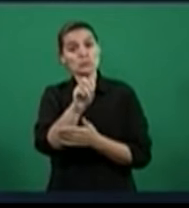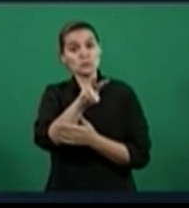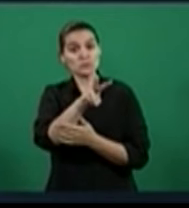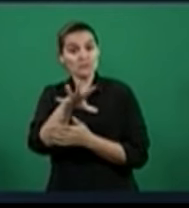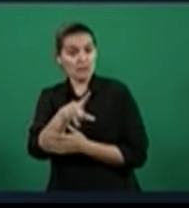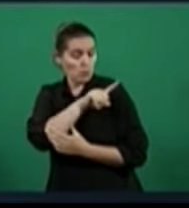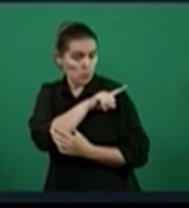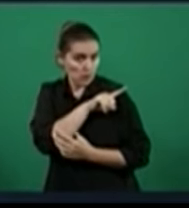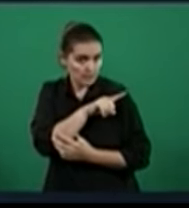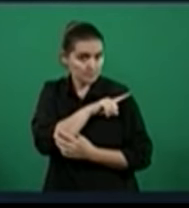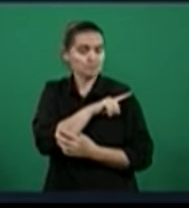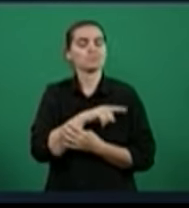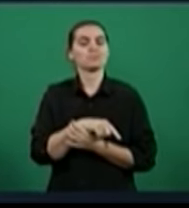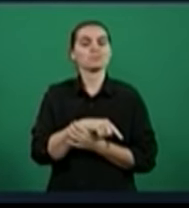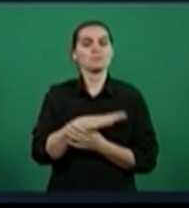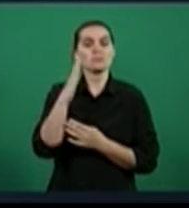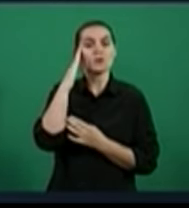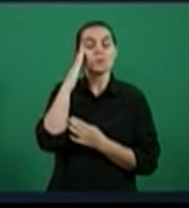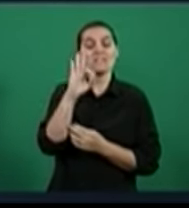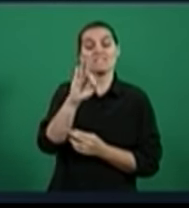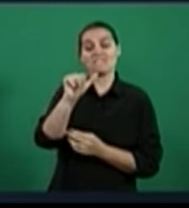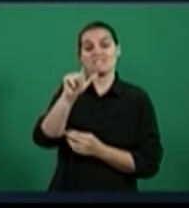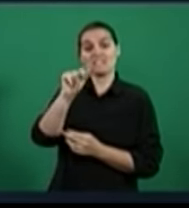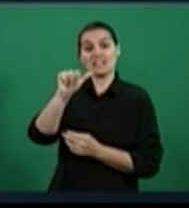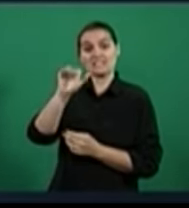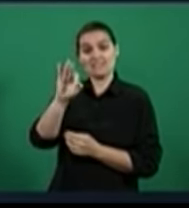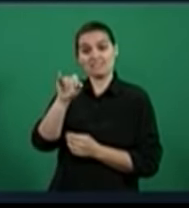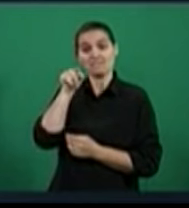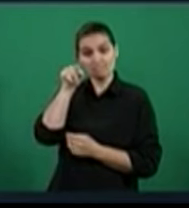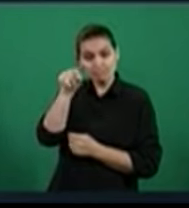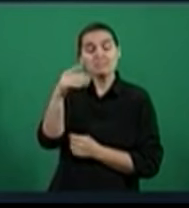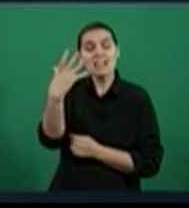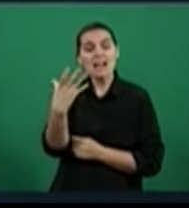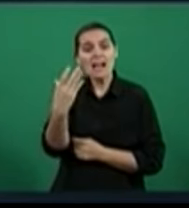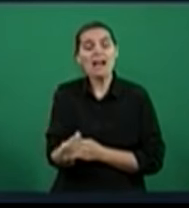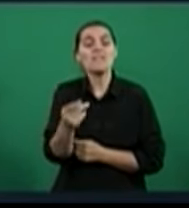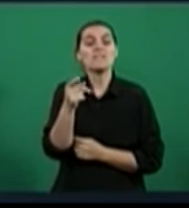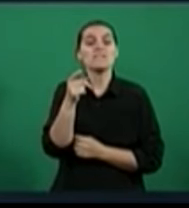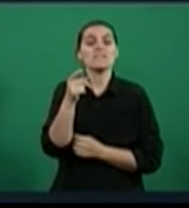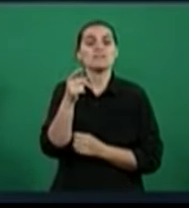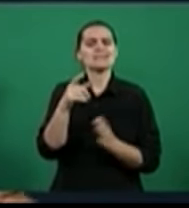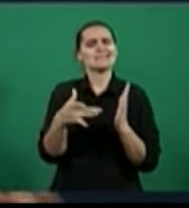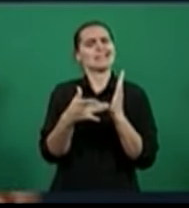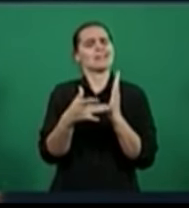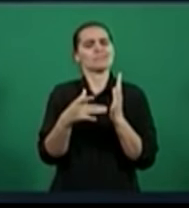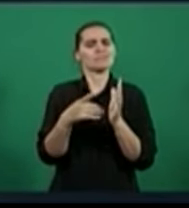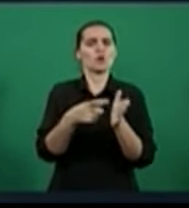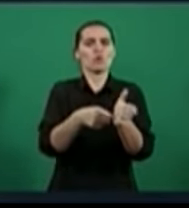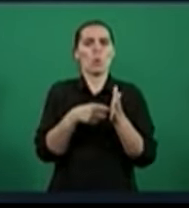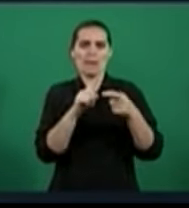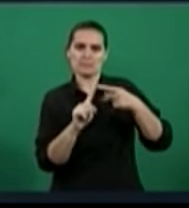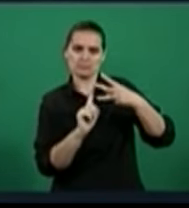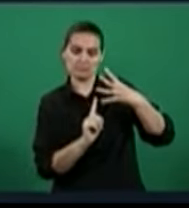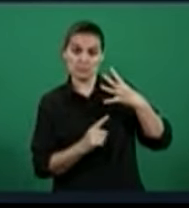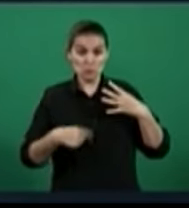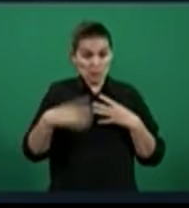of the technical requirements from FATF, meaning, or from the Financial Action Task Force, do we have the laws that allow